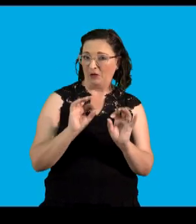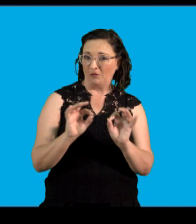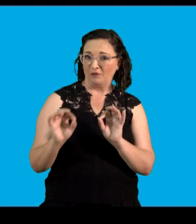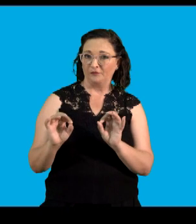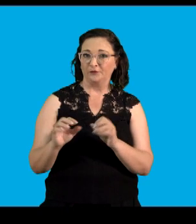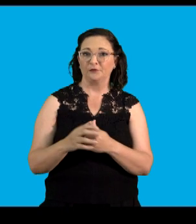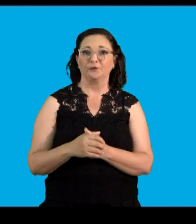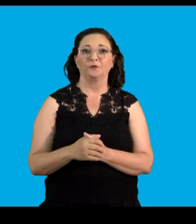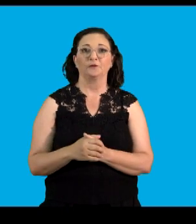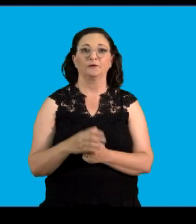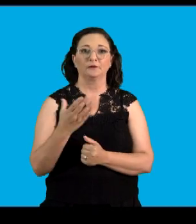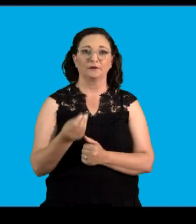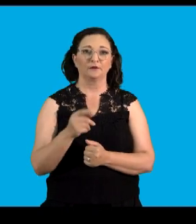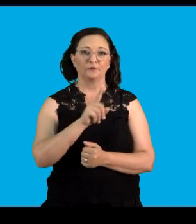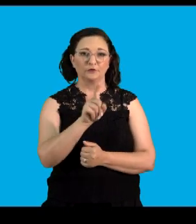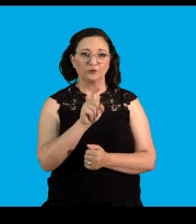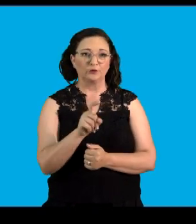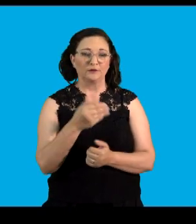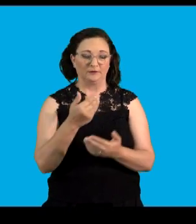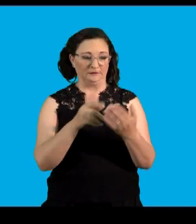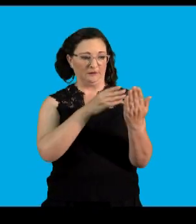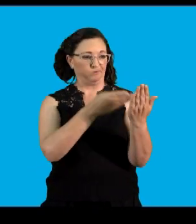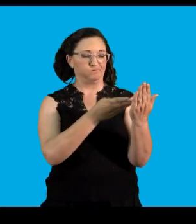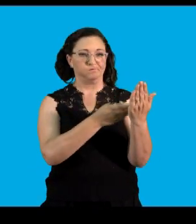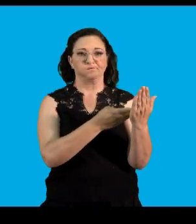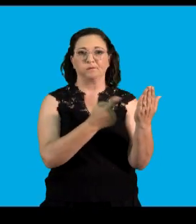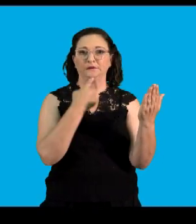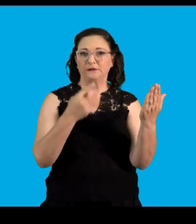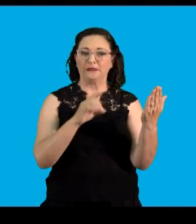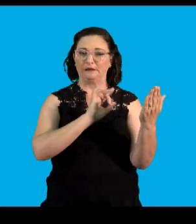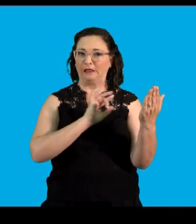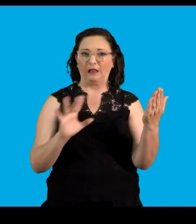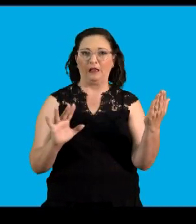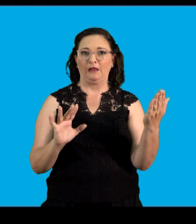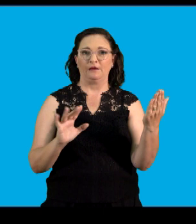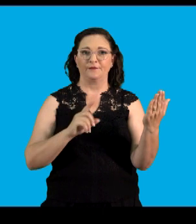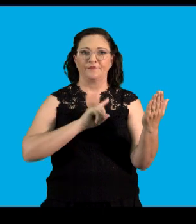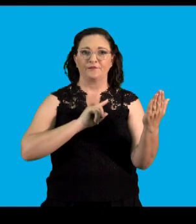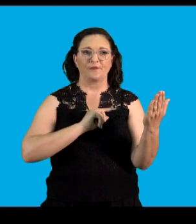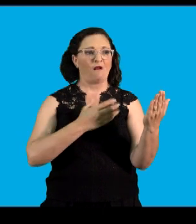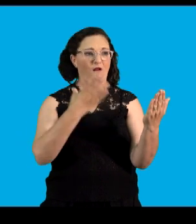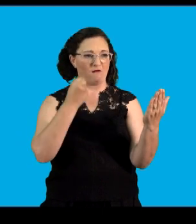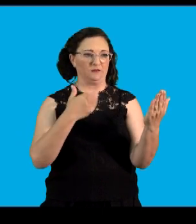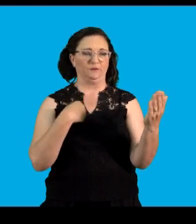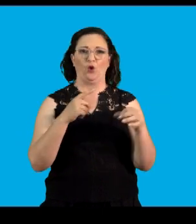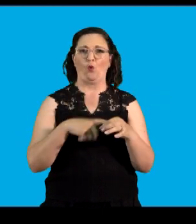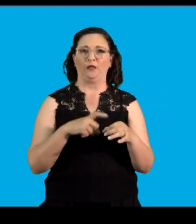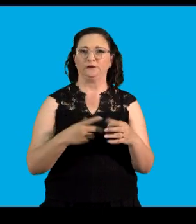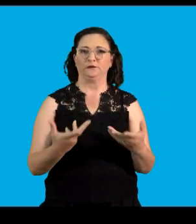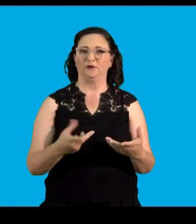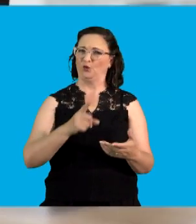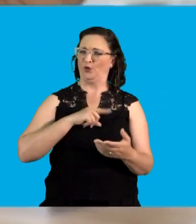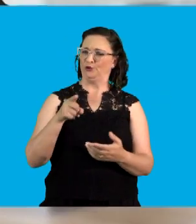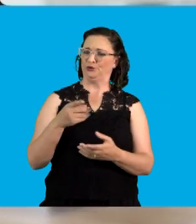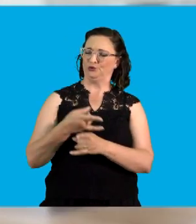would you be off topic if you've got the questions in front of you? The question are there stated clearly. They're asking you about quality. So why would you